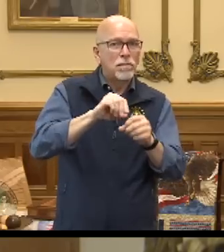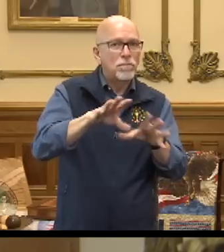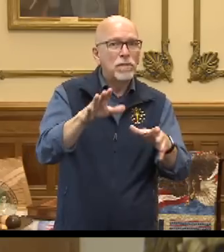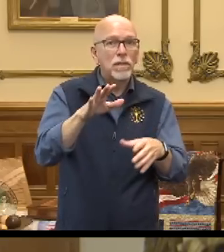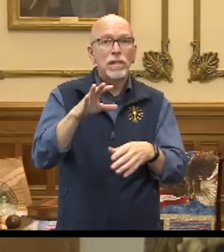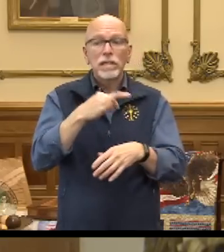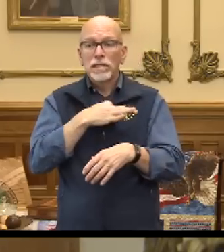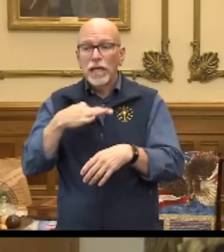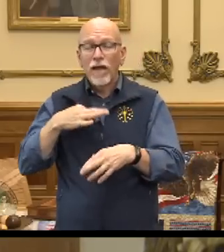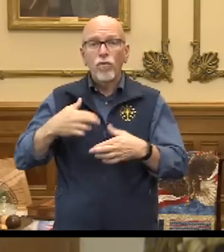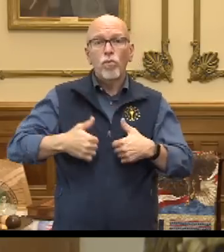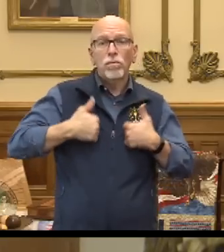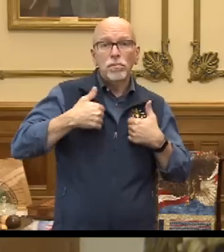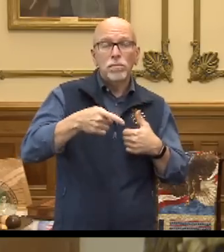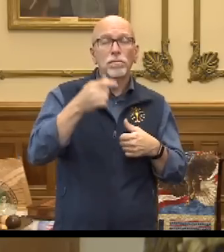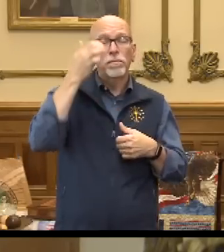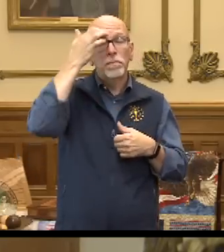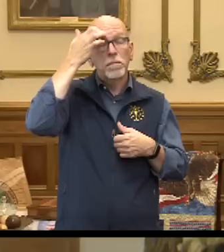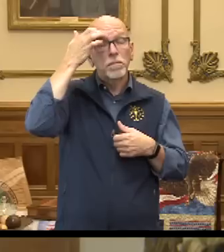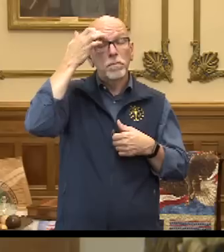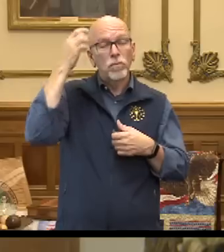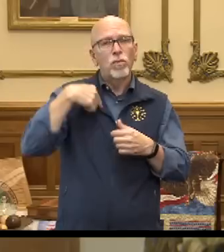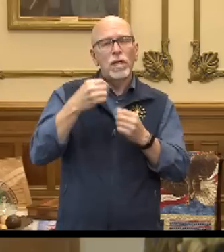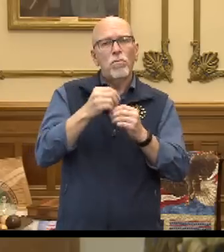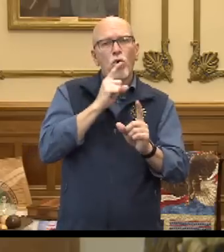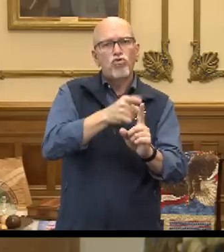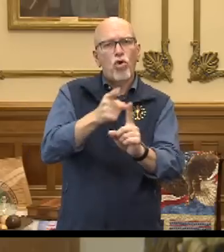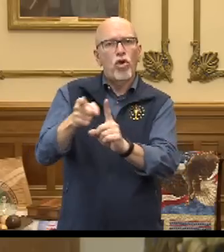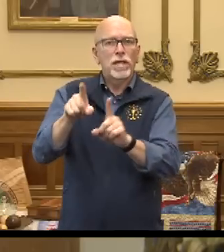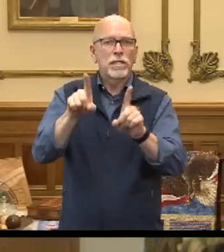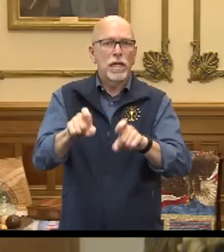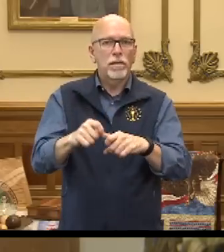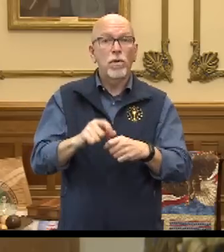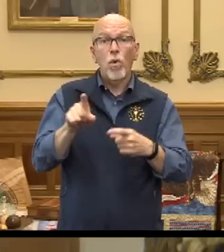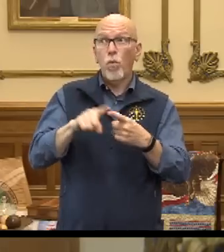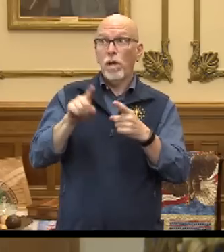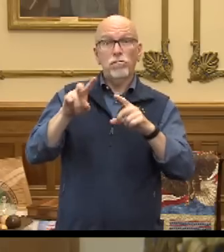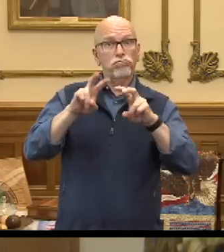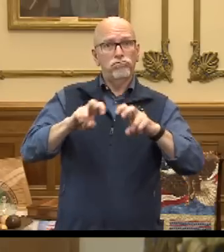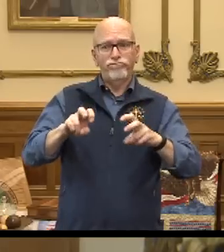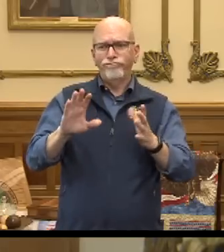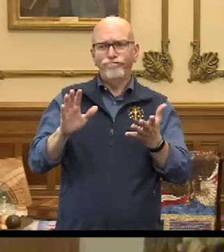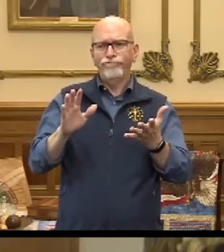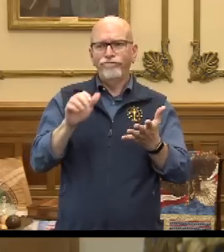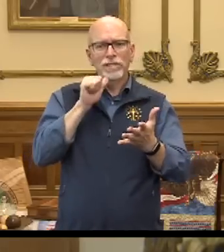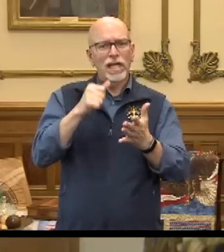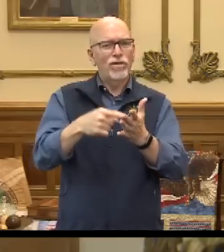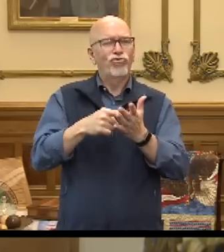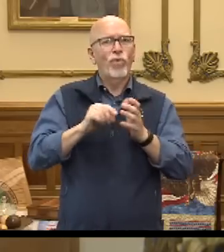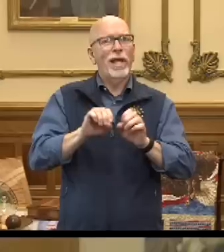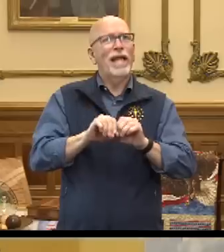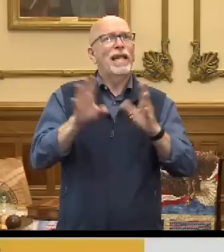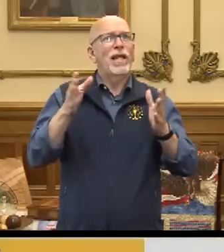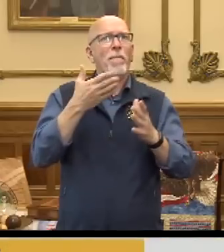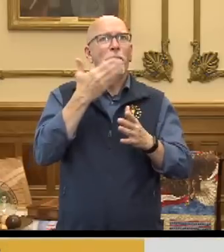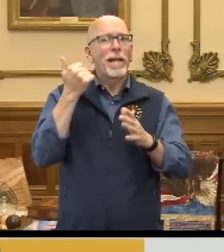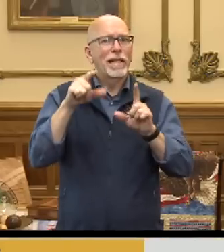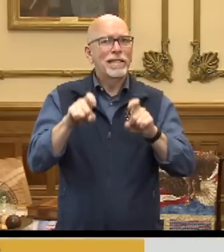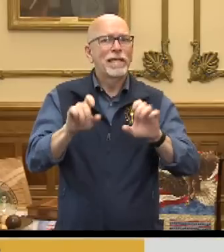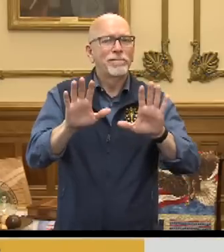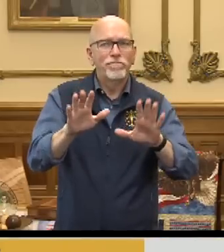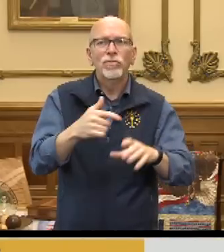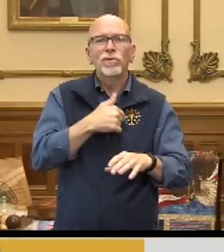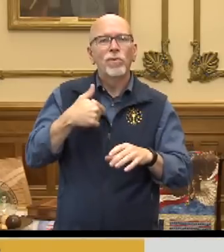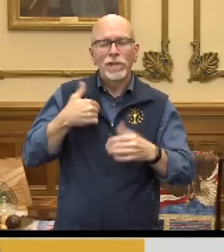type as a way to do more targeted testing approach. When this analysis did not reveal a clear way to target our testing, we